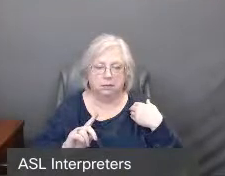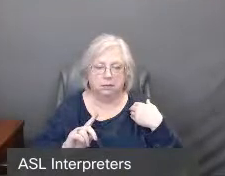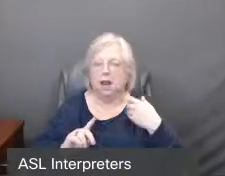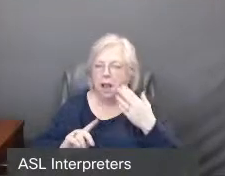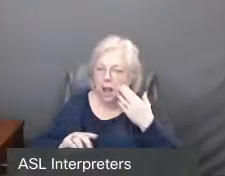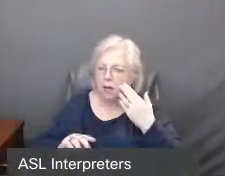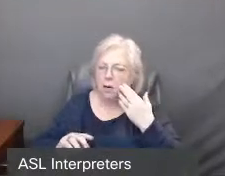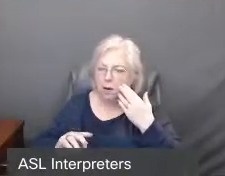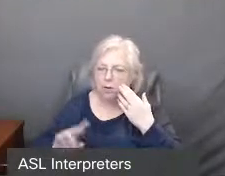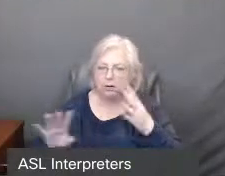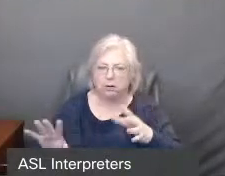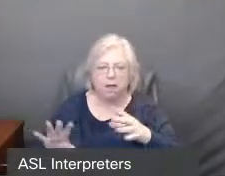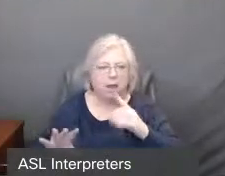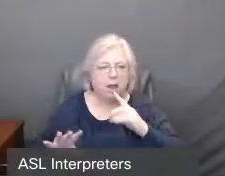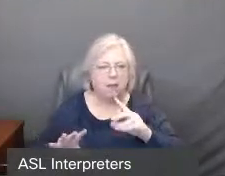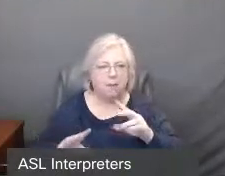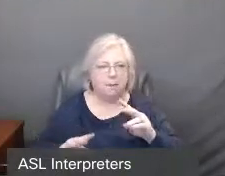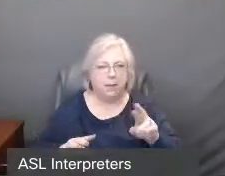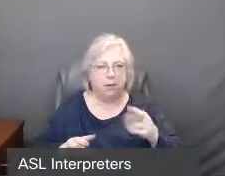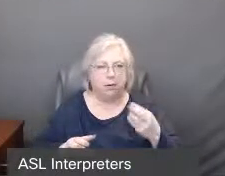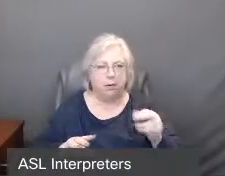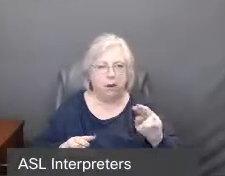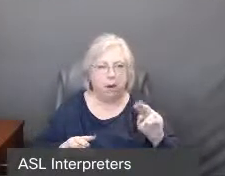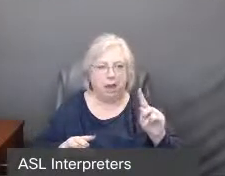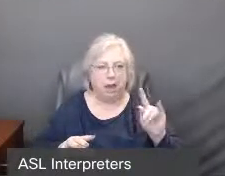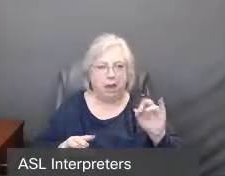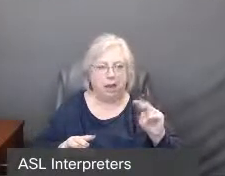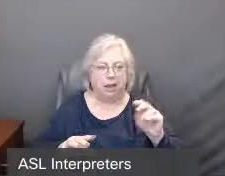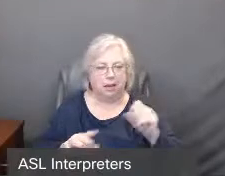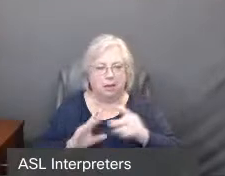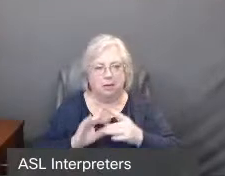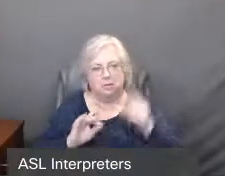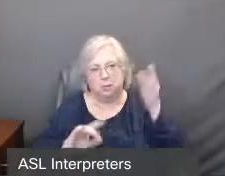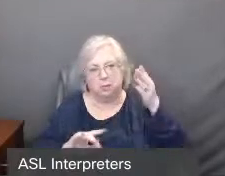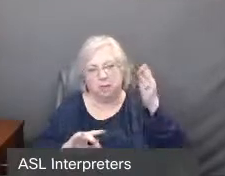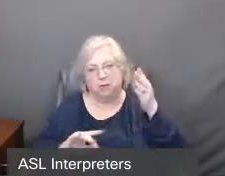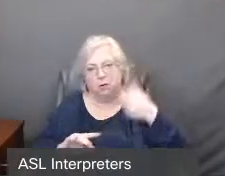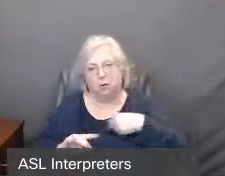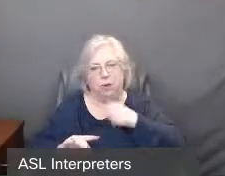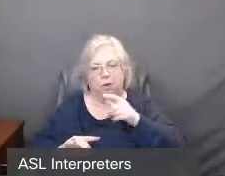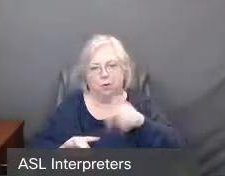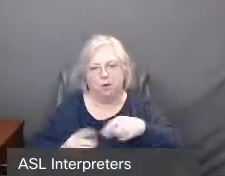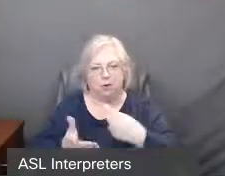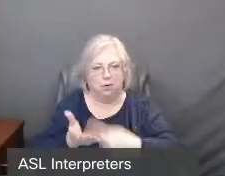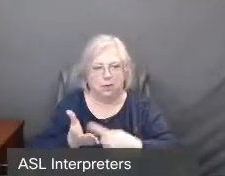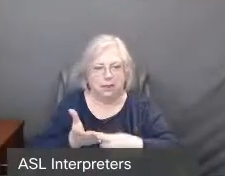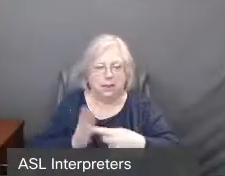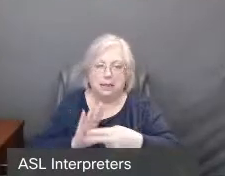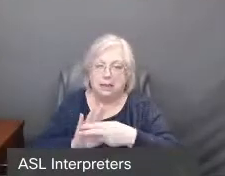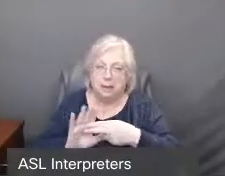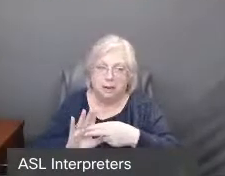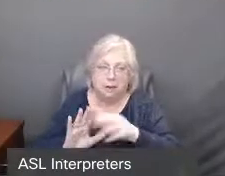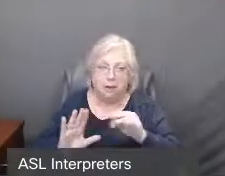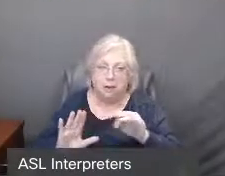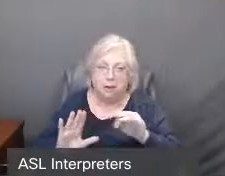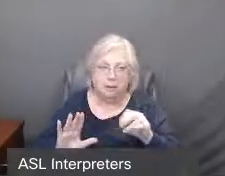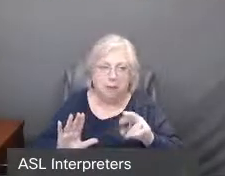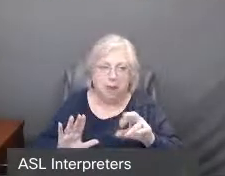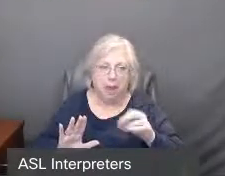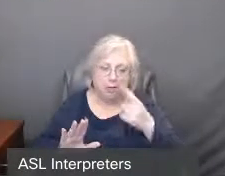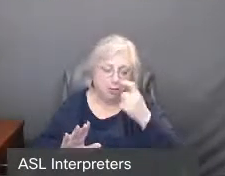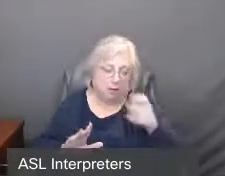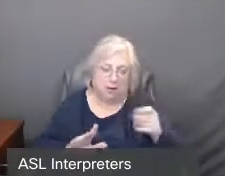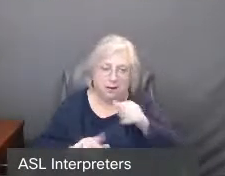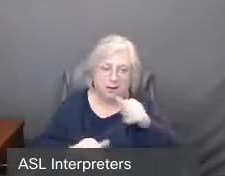know it's not about zoning. On Mr. Hankins' speech is, we do not need to discuss the zoning matters for the site because it's not being